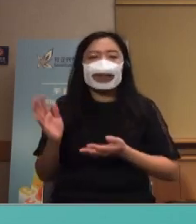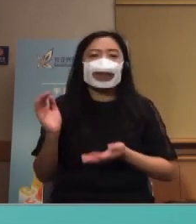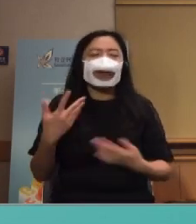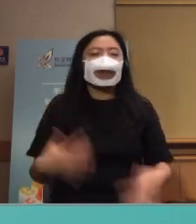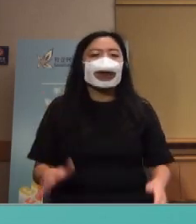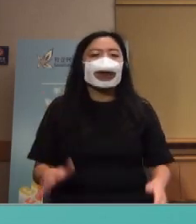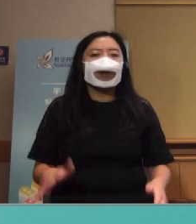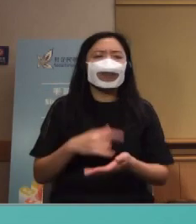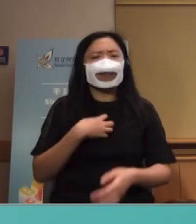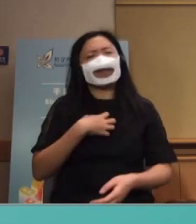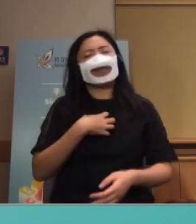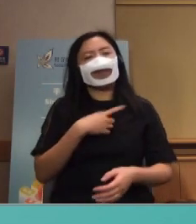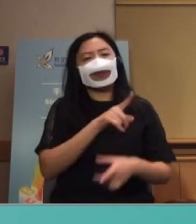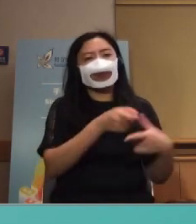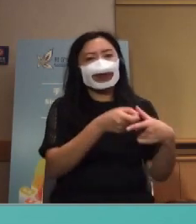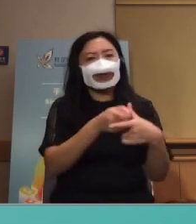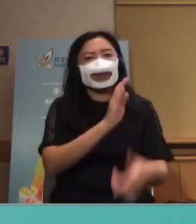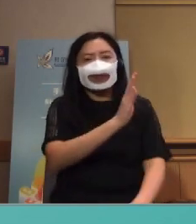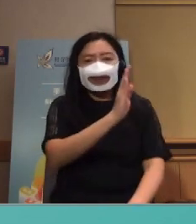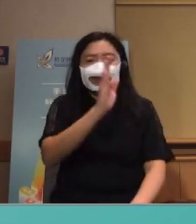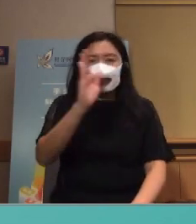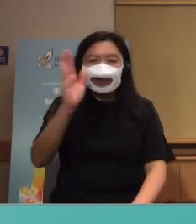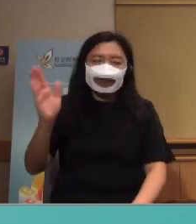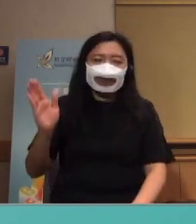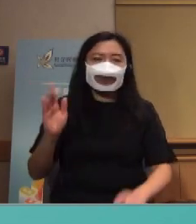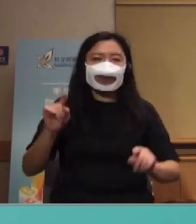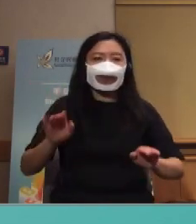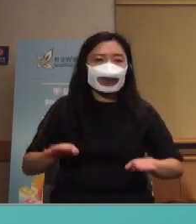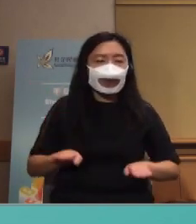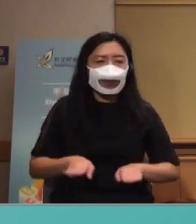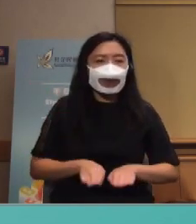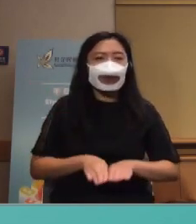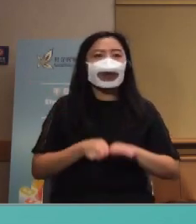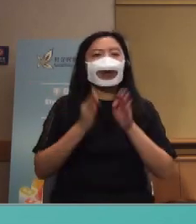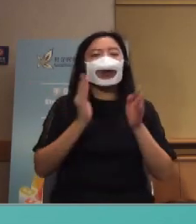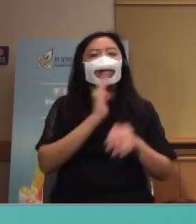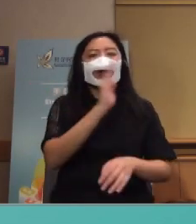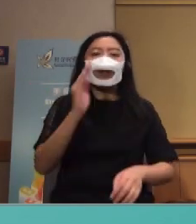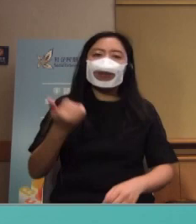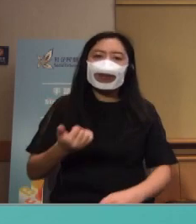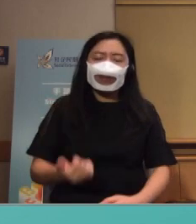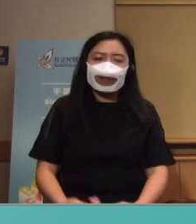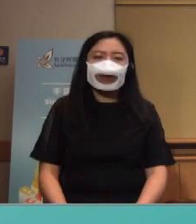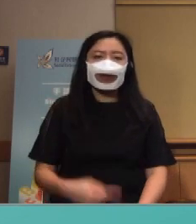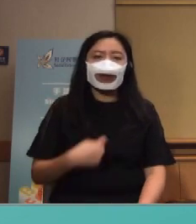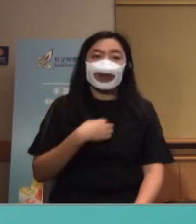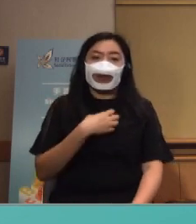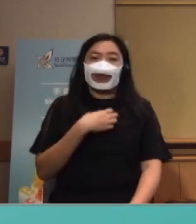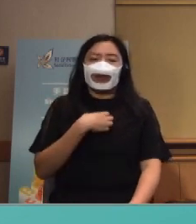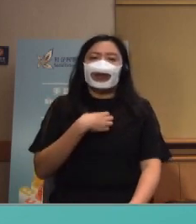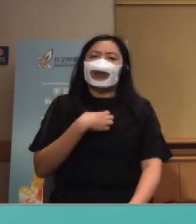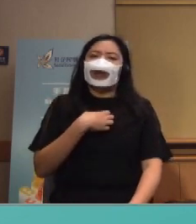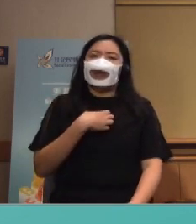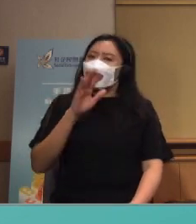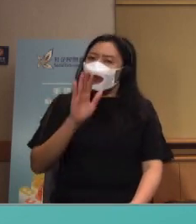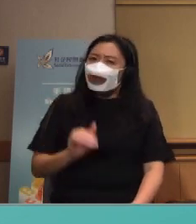see what Dotted was building, and I was like, okay, this actually is the future. This is a way that fixed the UI, UX problem that's preventing